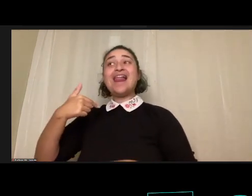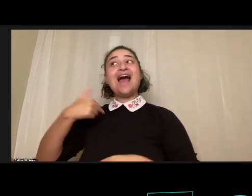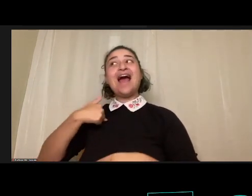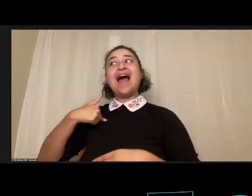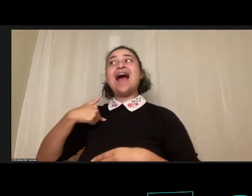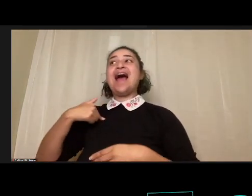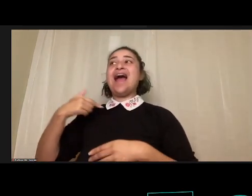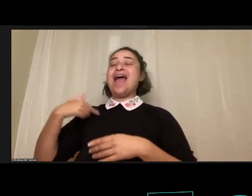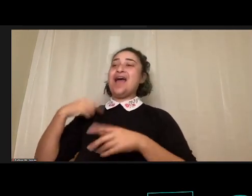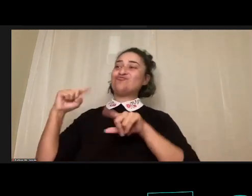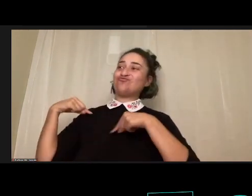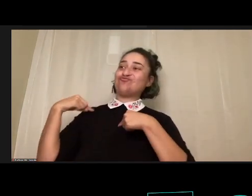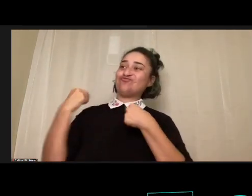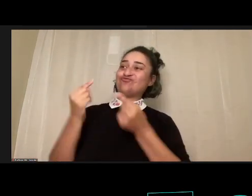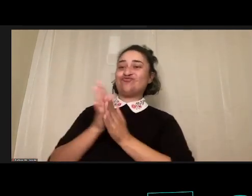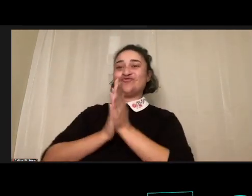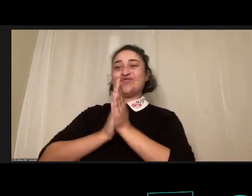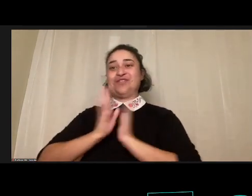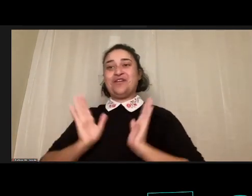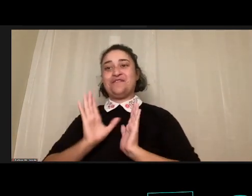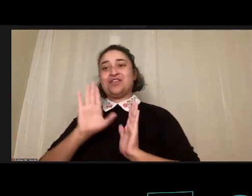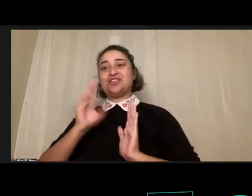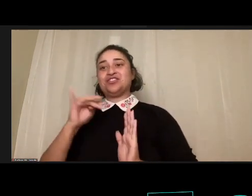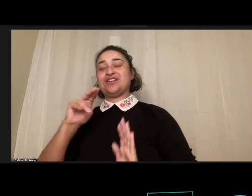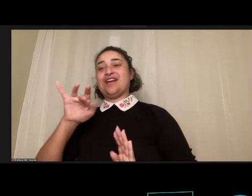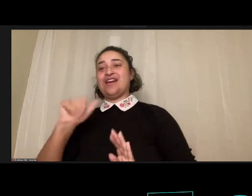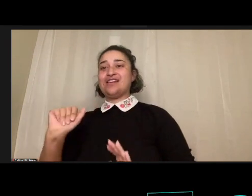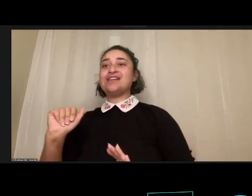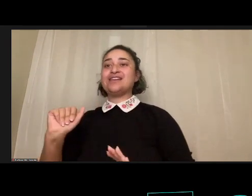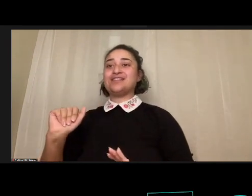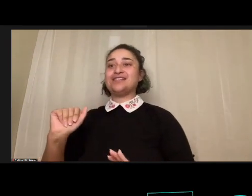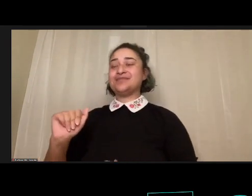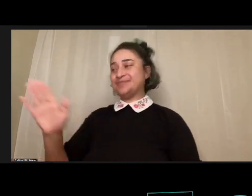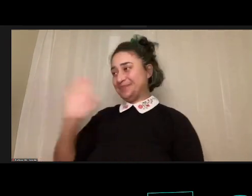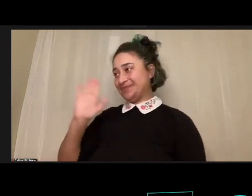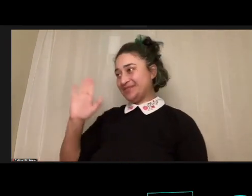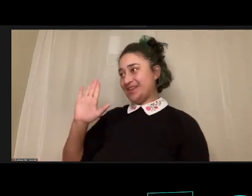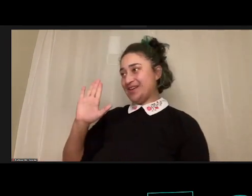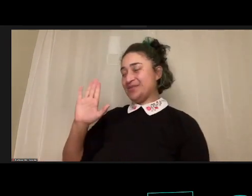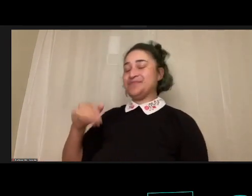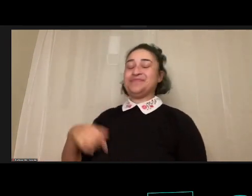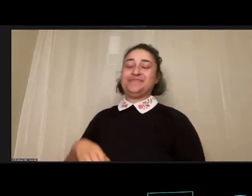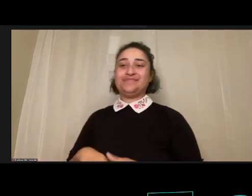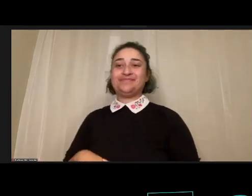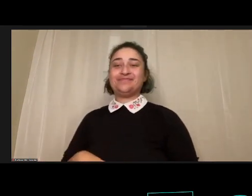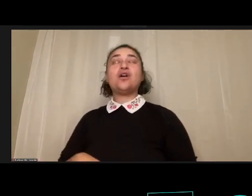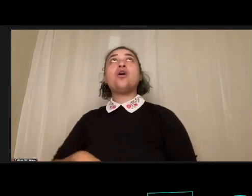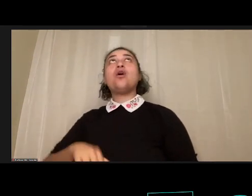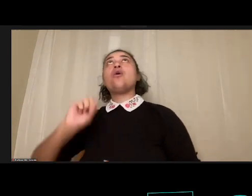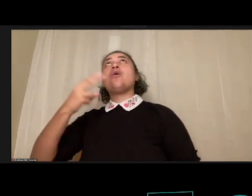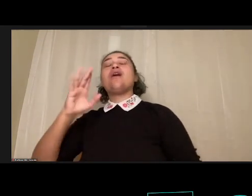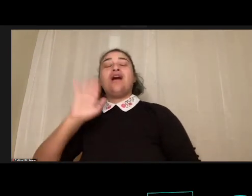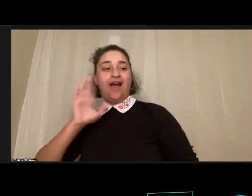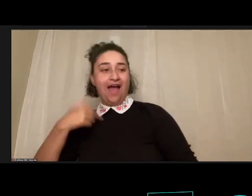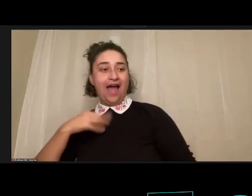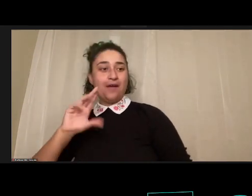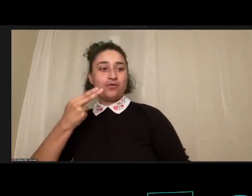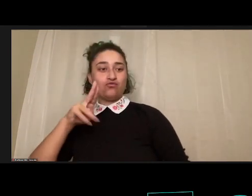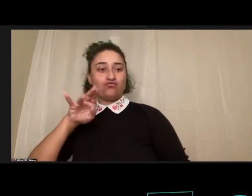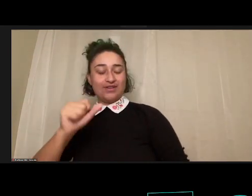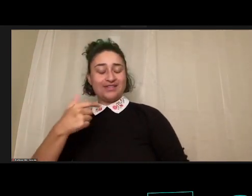Chicana. Hi, I'm Chris Franco. Chris, it's anonymous. Oh, hi, I'm Chris, and I admit I'm